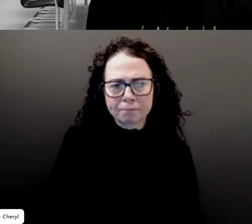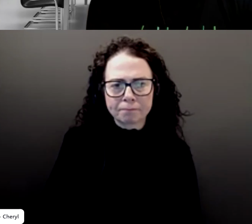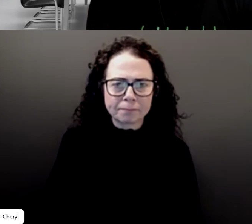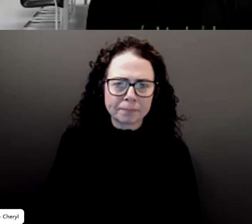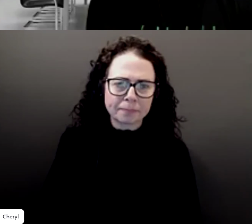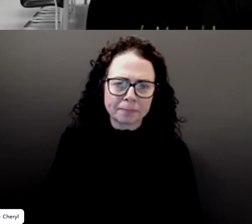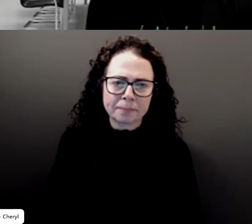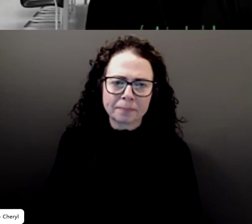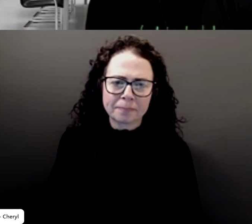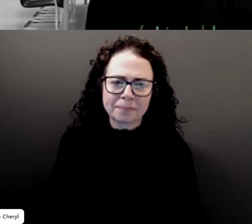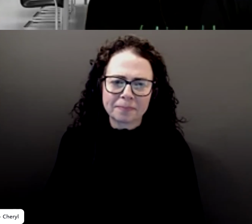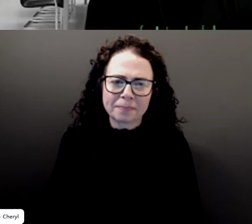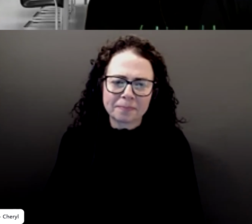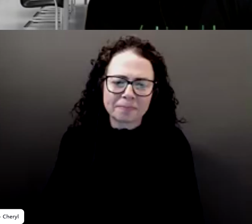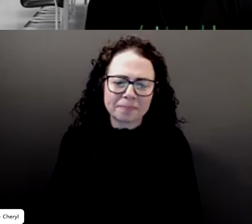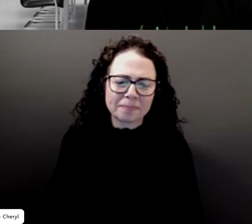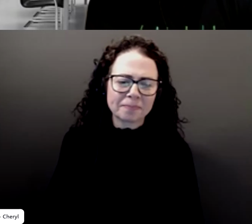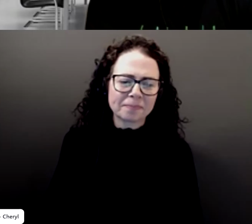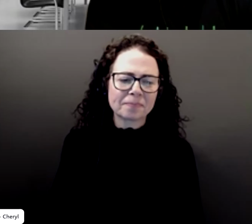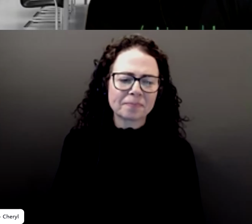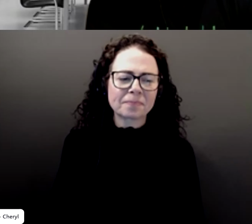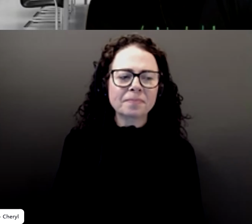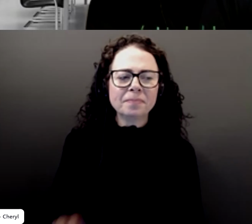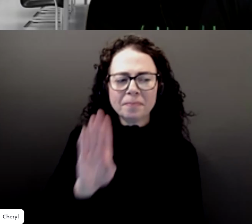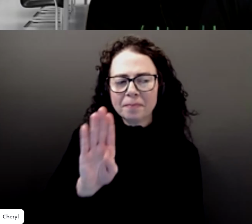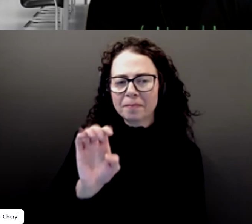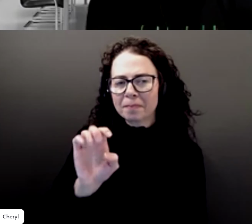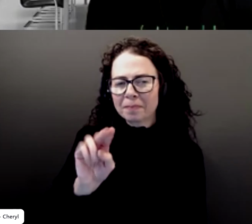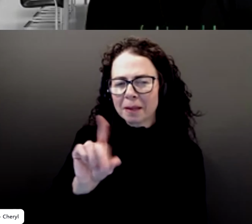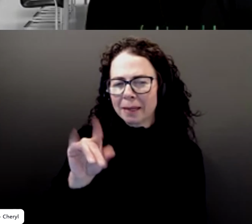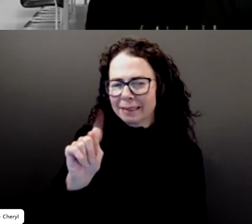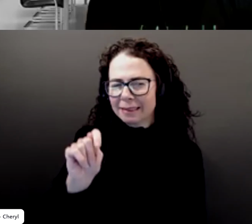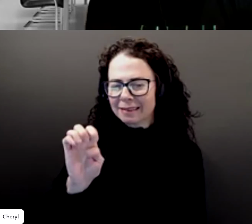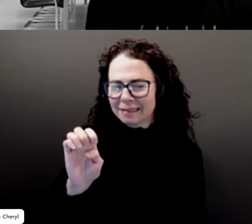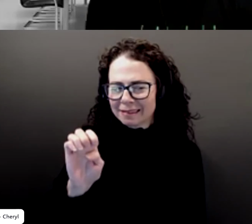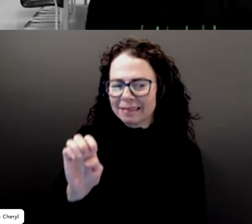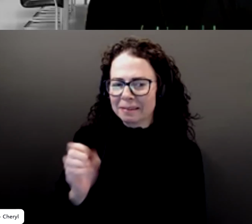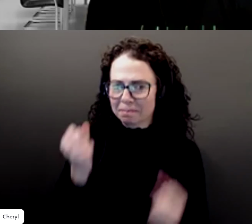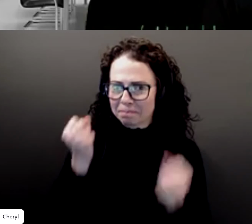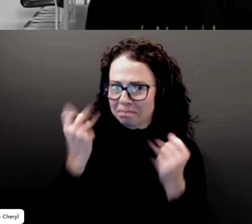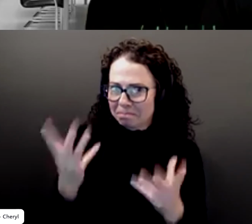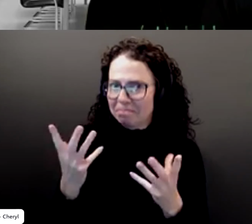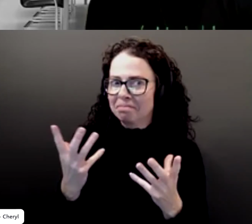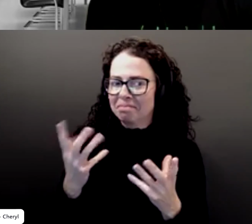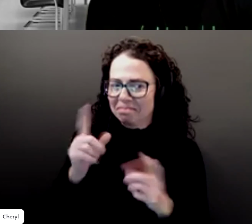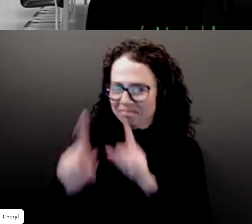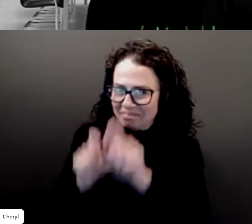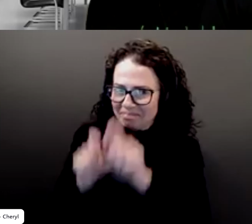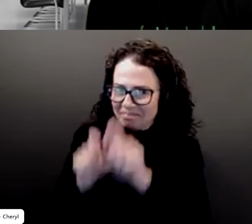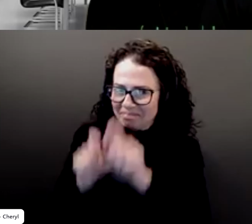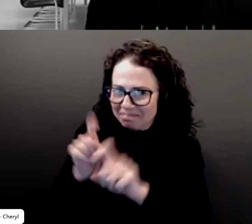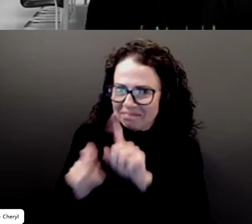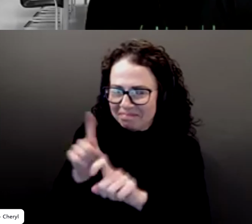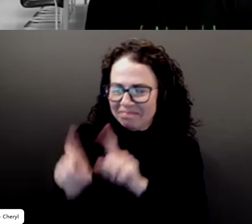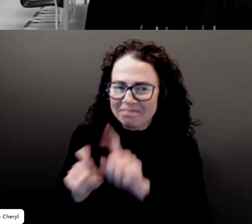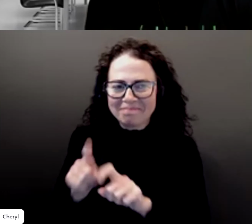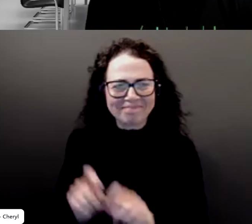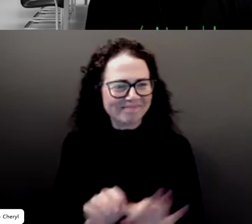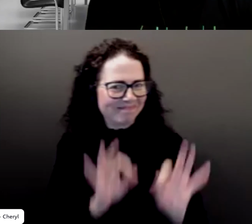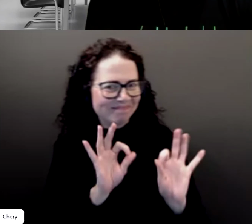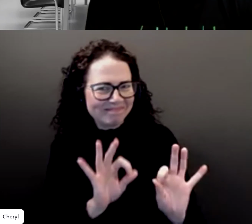All right. We have still some time, and so many more questions have come in. So I think people are really engaged.